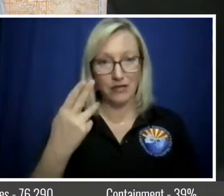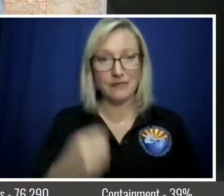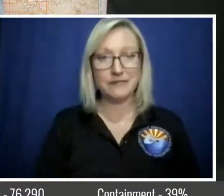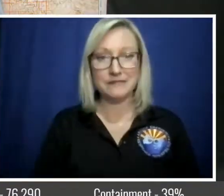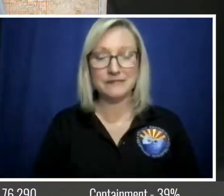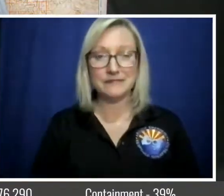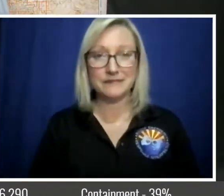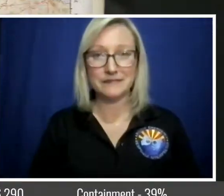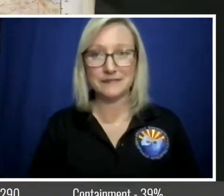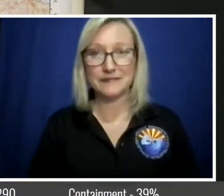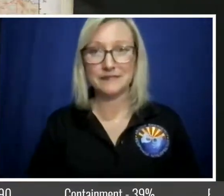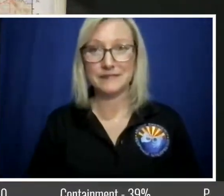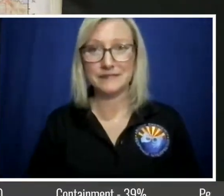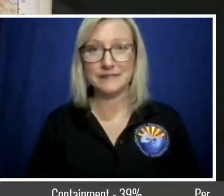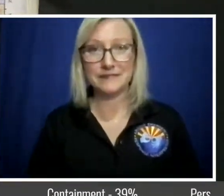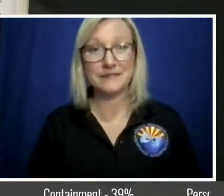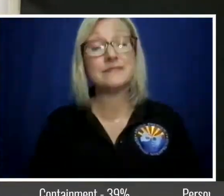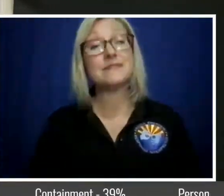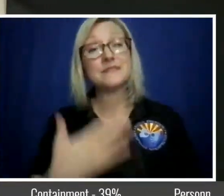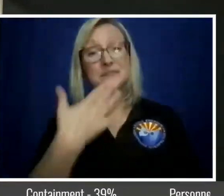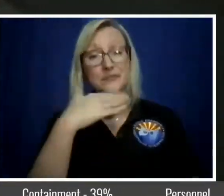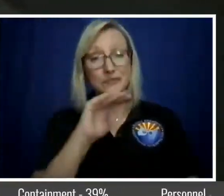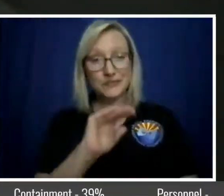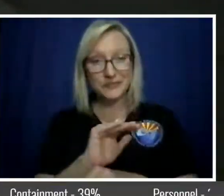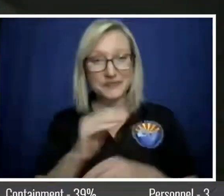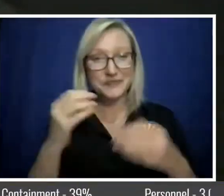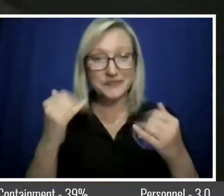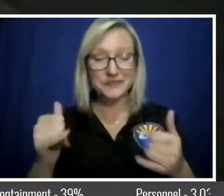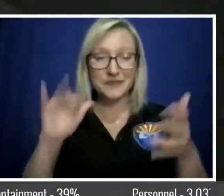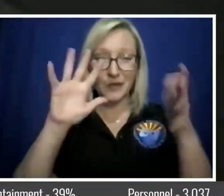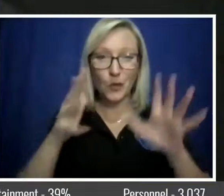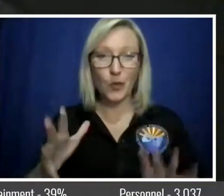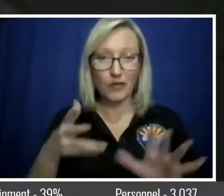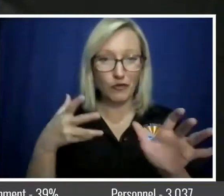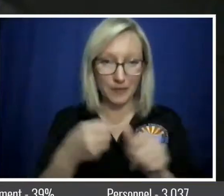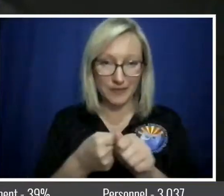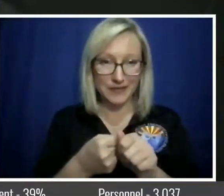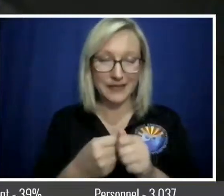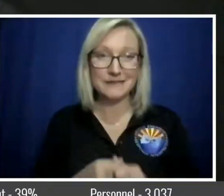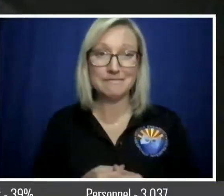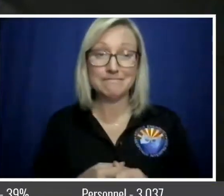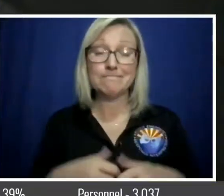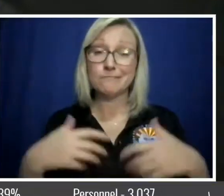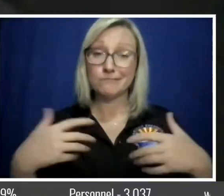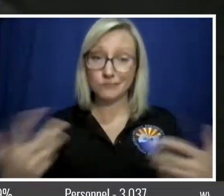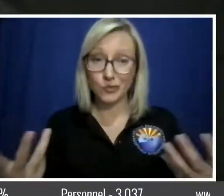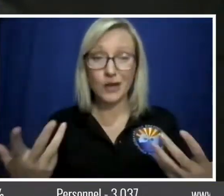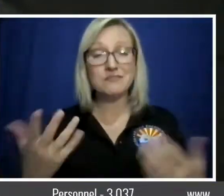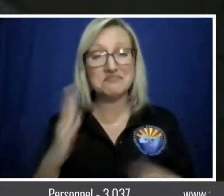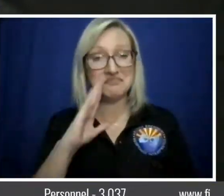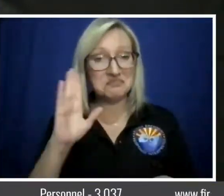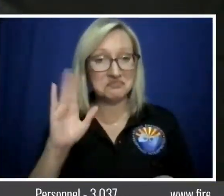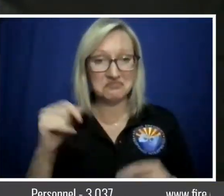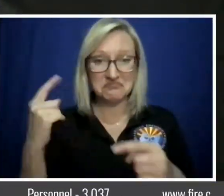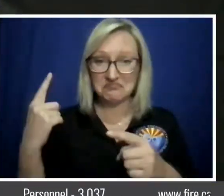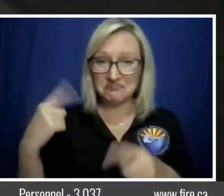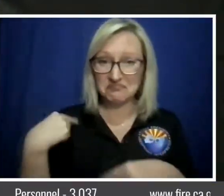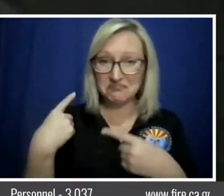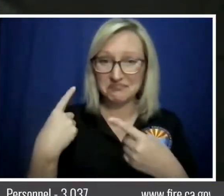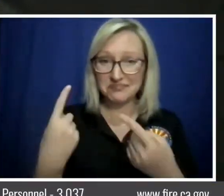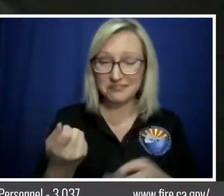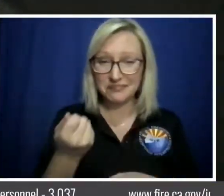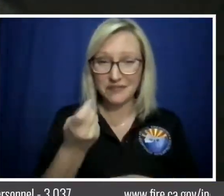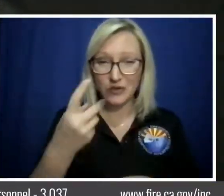Good evening. This is your weather update. Well, we have quite a bit of rain over the past couple